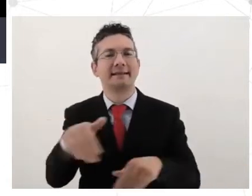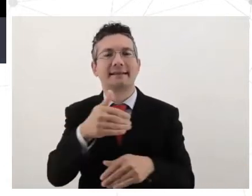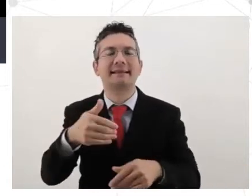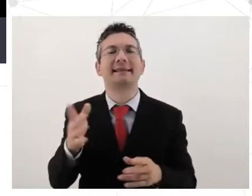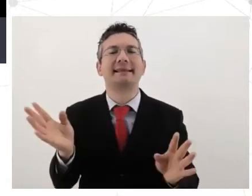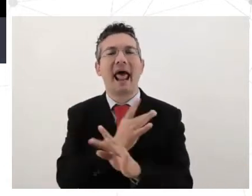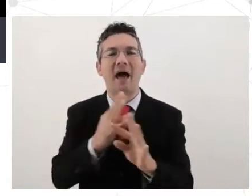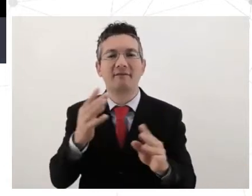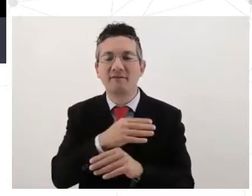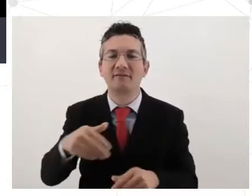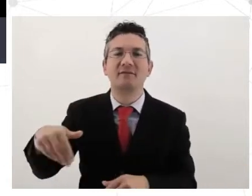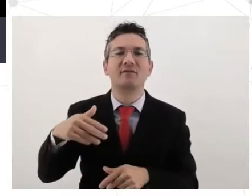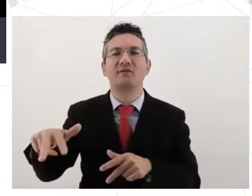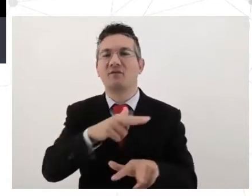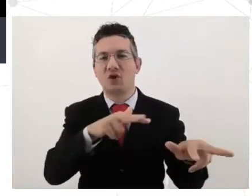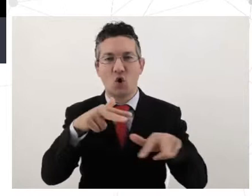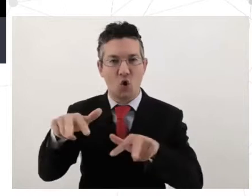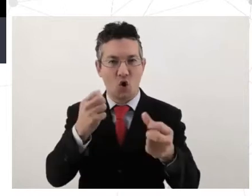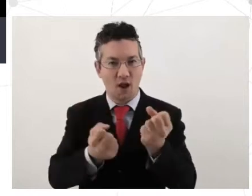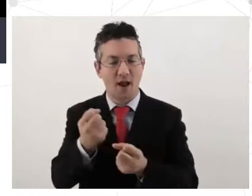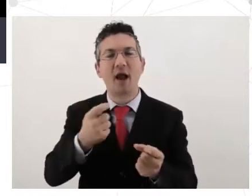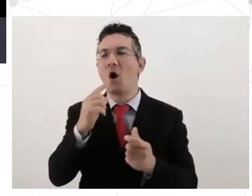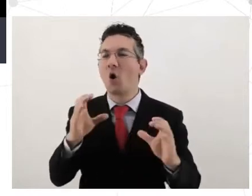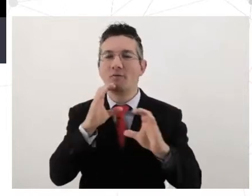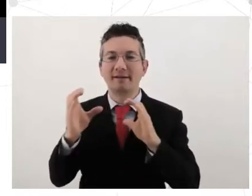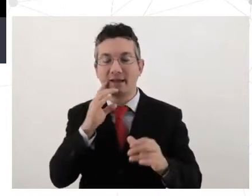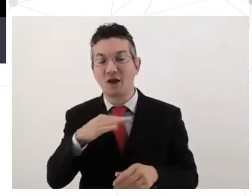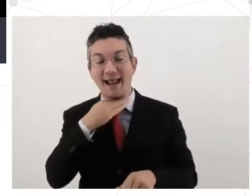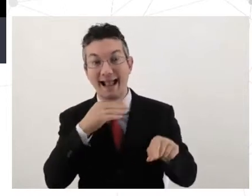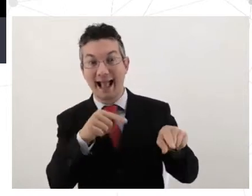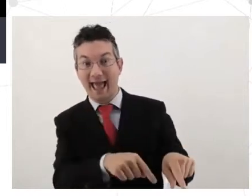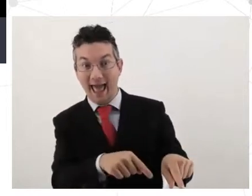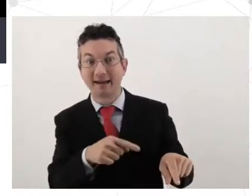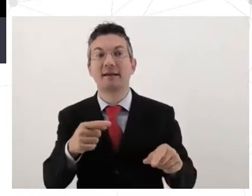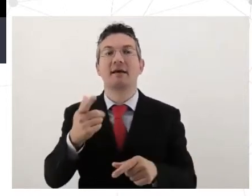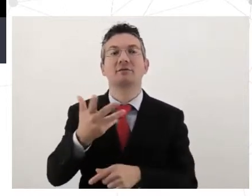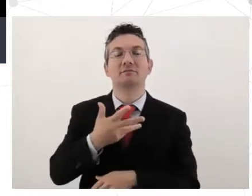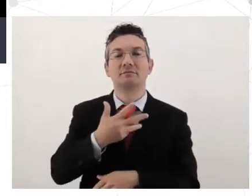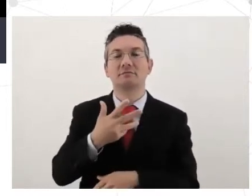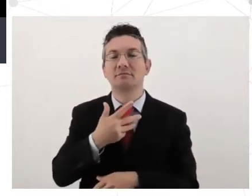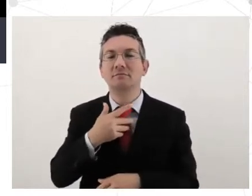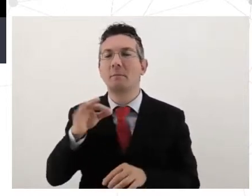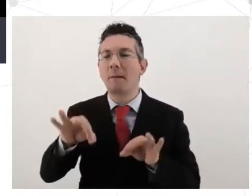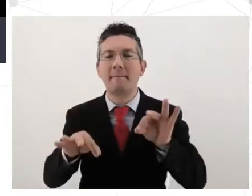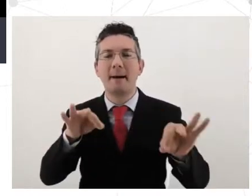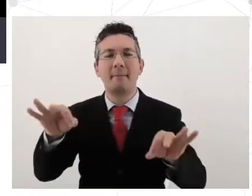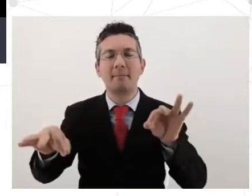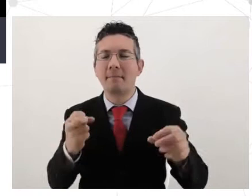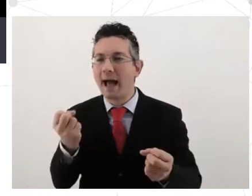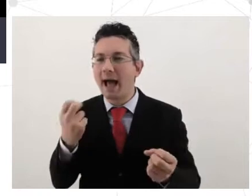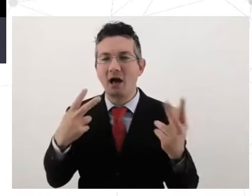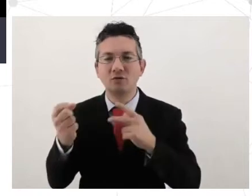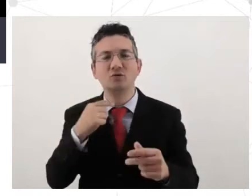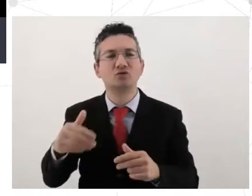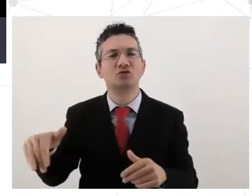prefer. And we've also started our strategy of increasing availability by launching in Europe. So far, we're available in the UK,